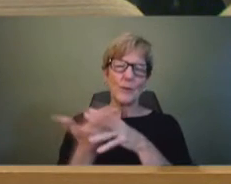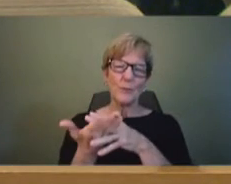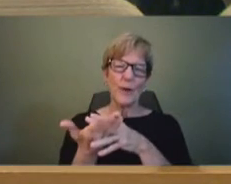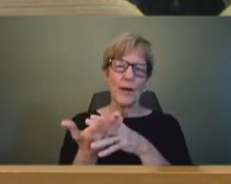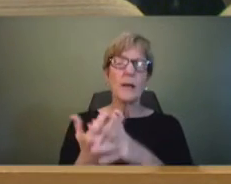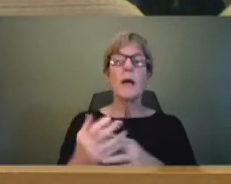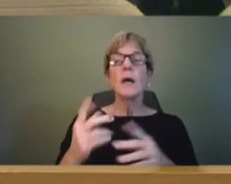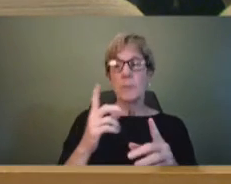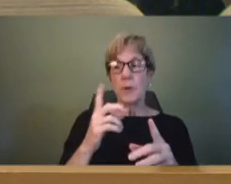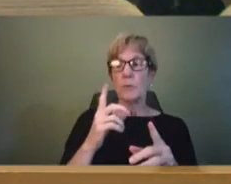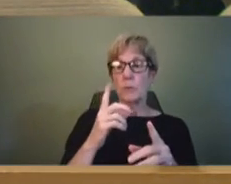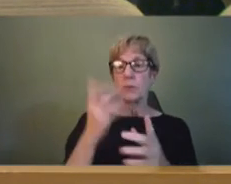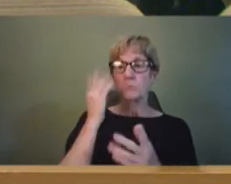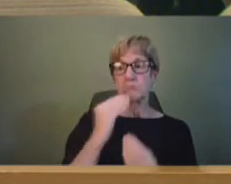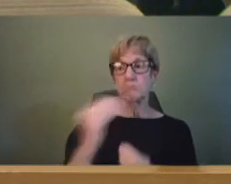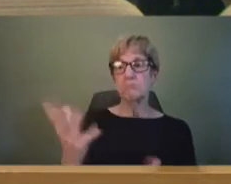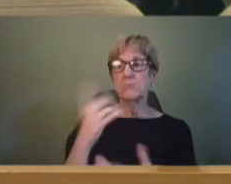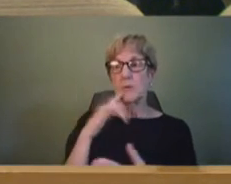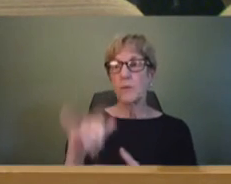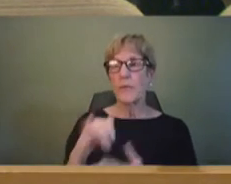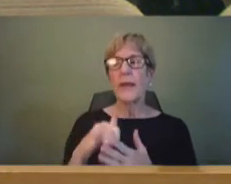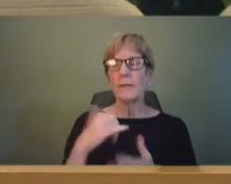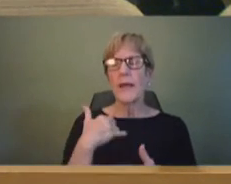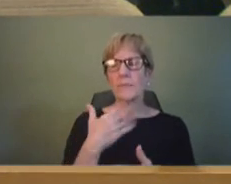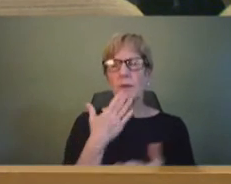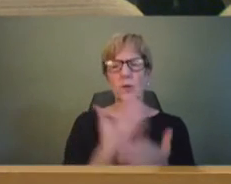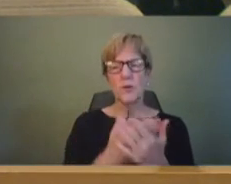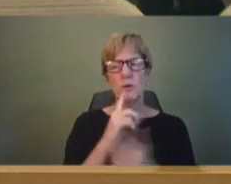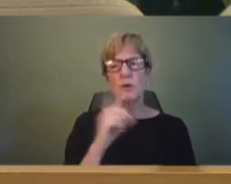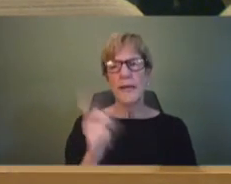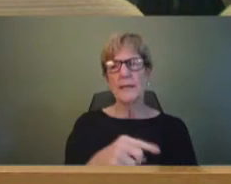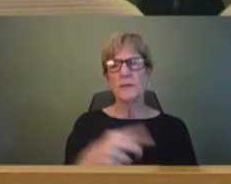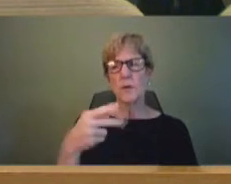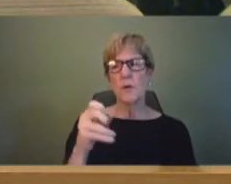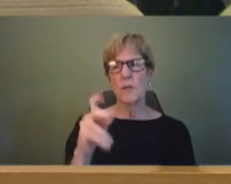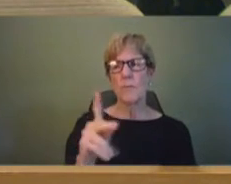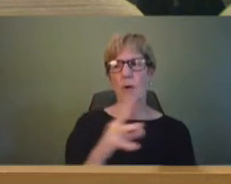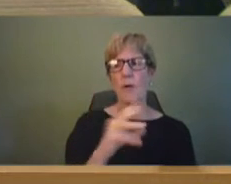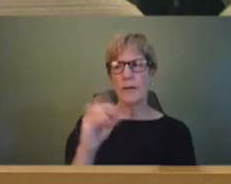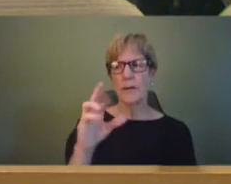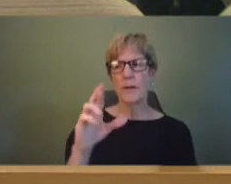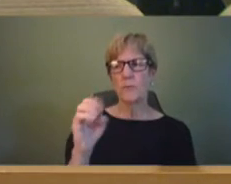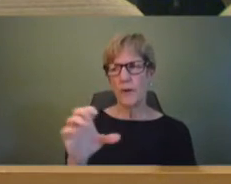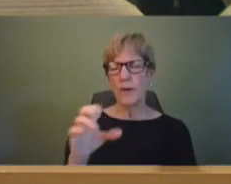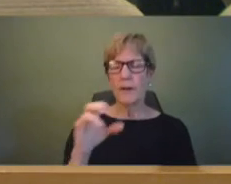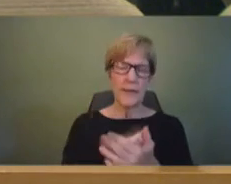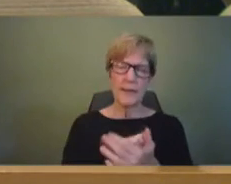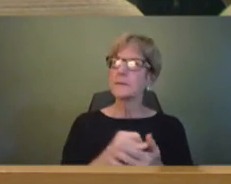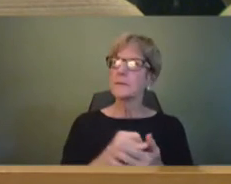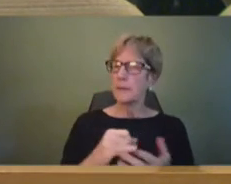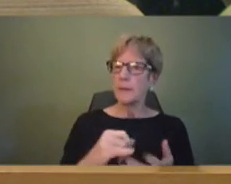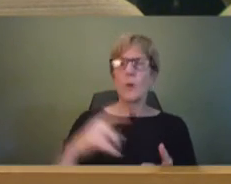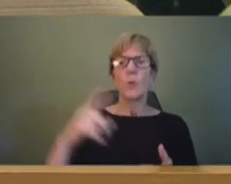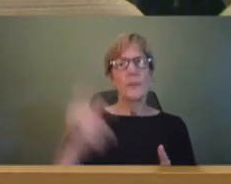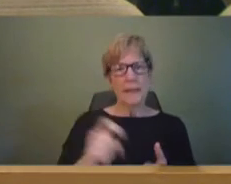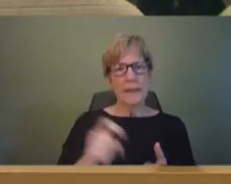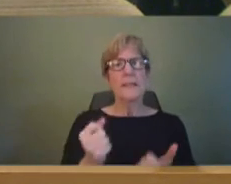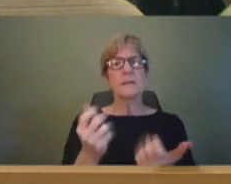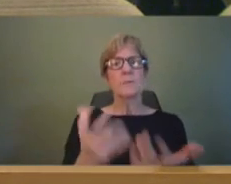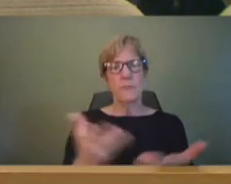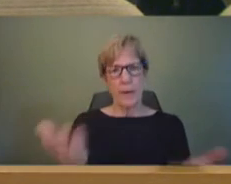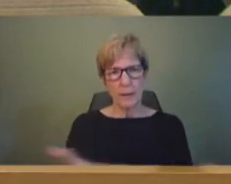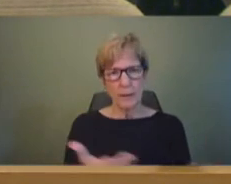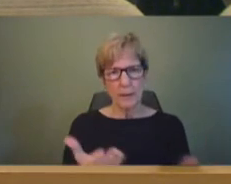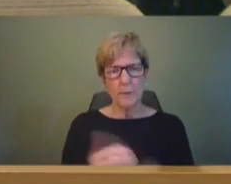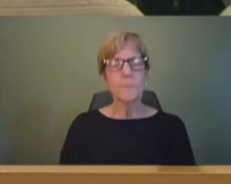that and I think we've got a very good answer uh on Parks and wck that's that's one of the real infrastructure needs that's being provided here uh as far as